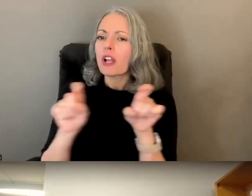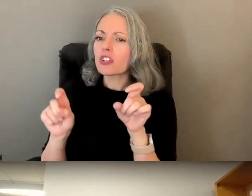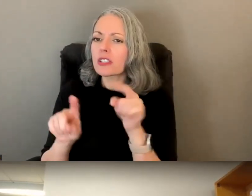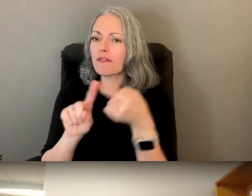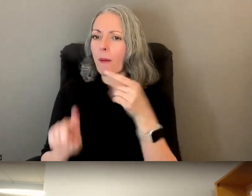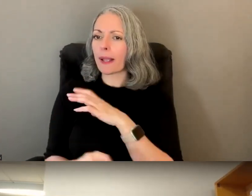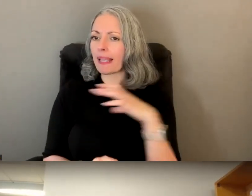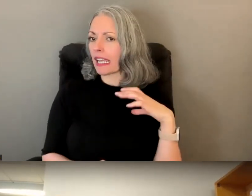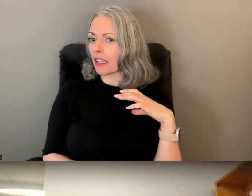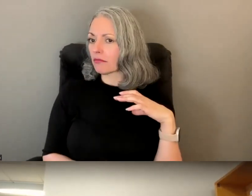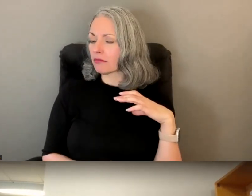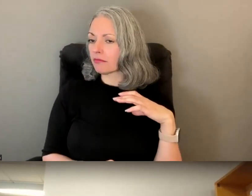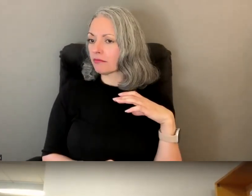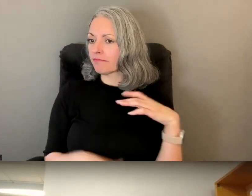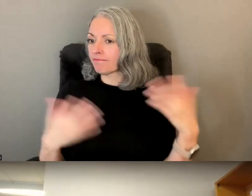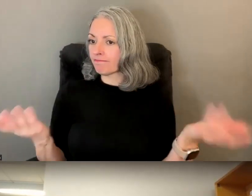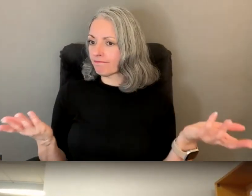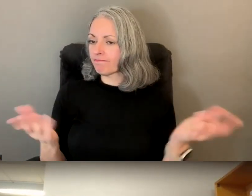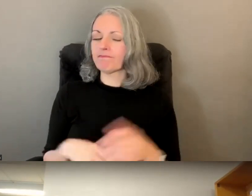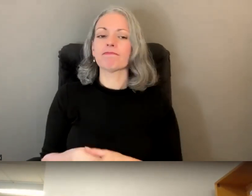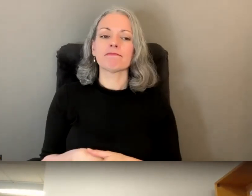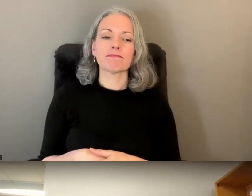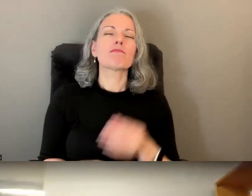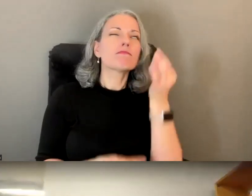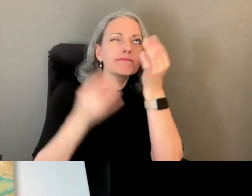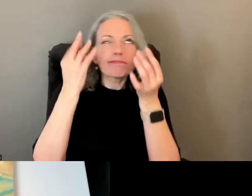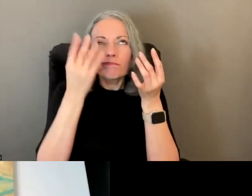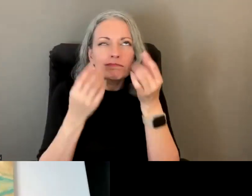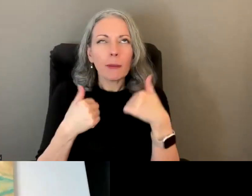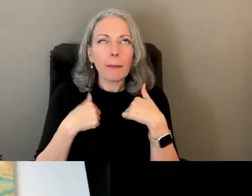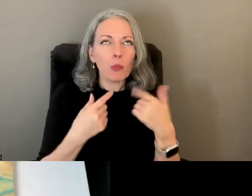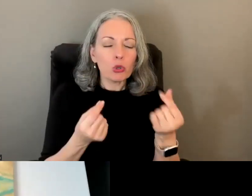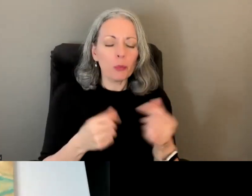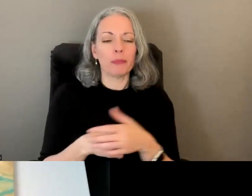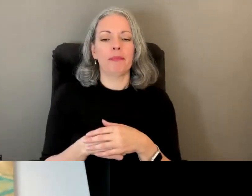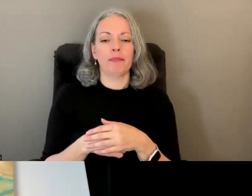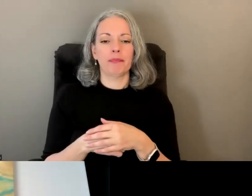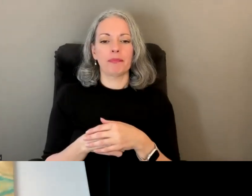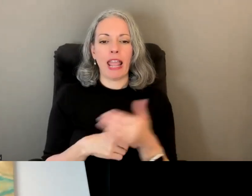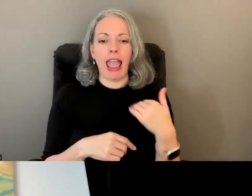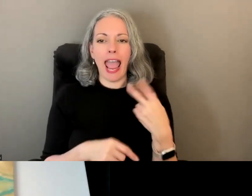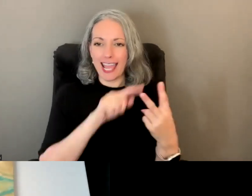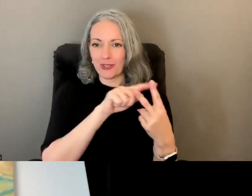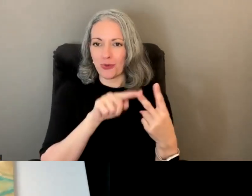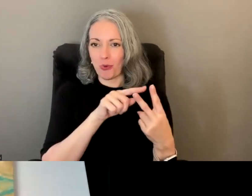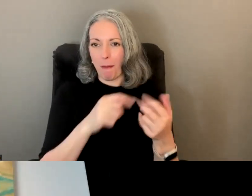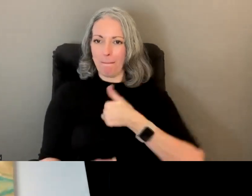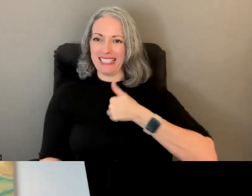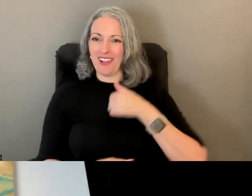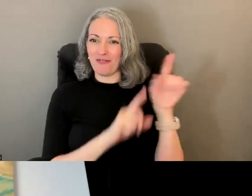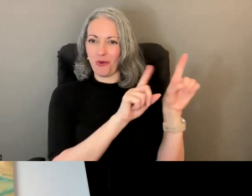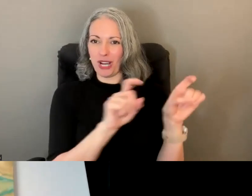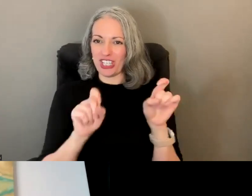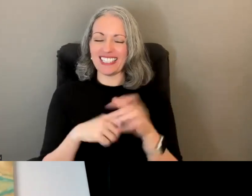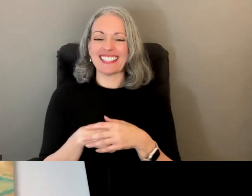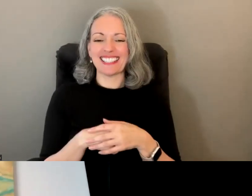members? Okay, while people are thinking, I had two questions, I think. You gave that